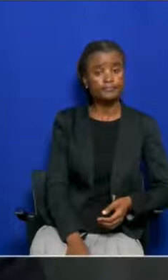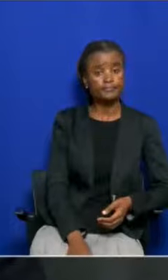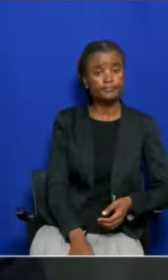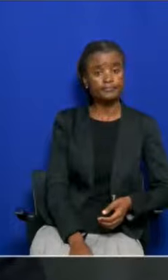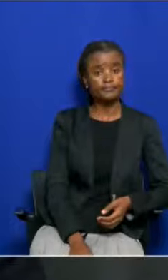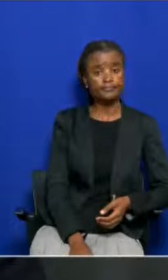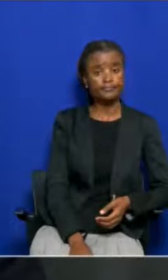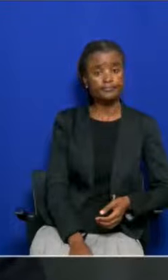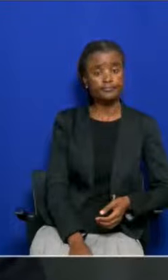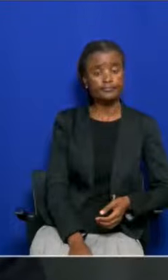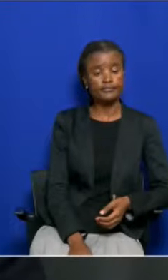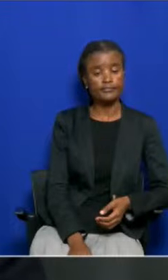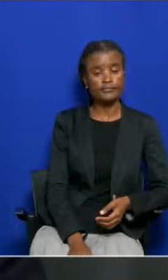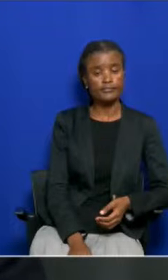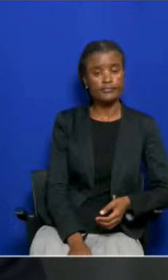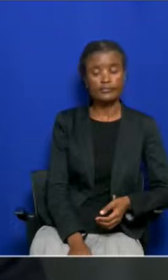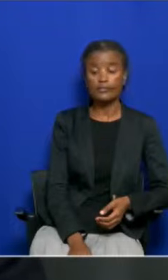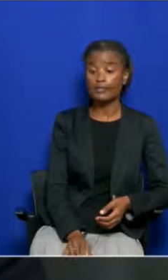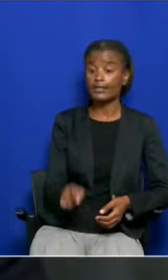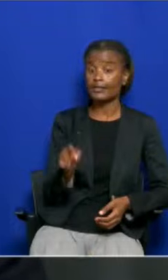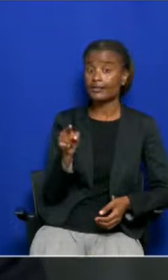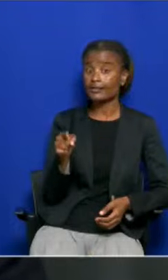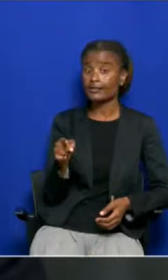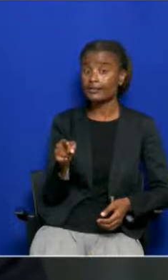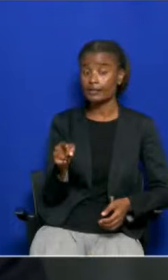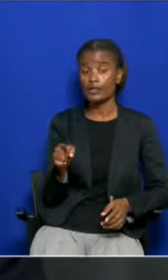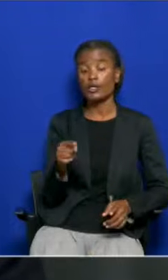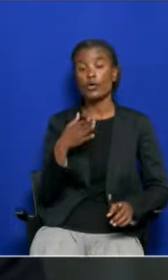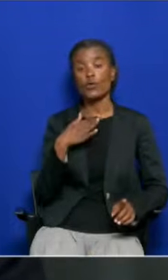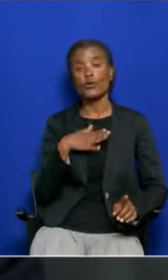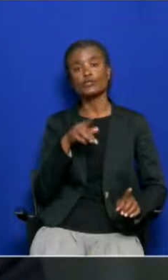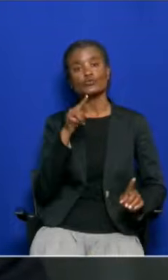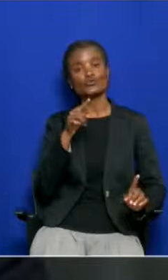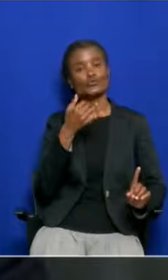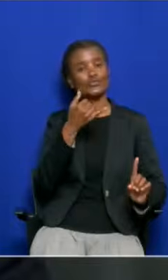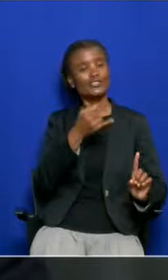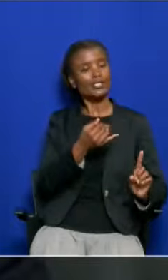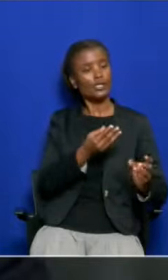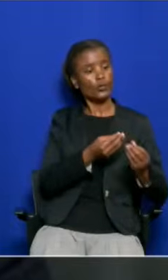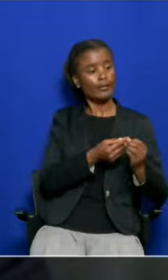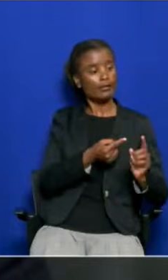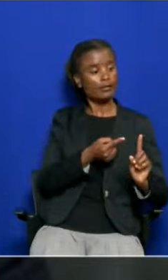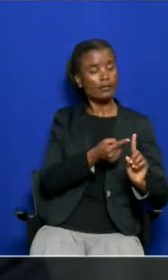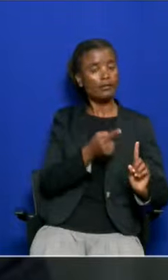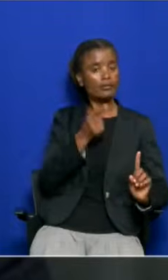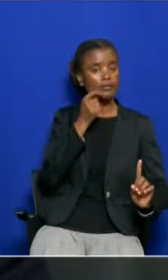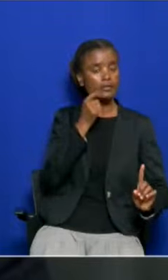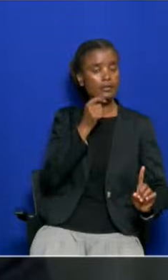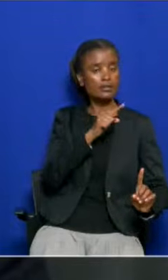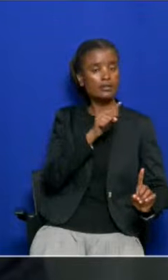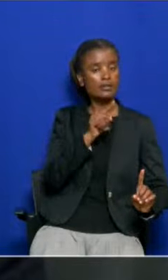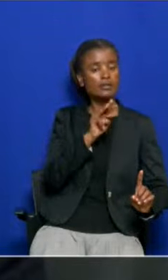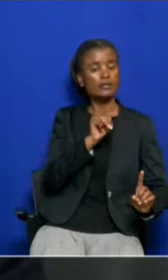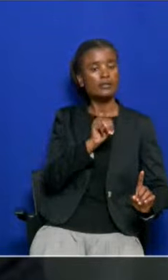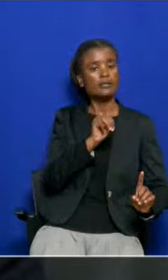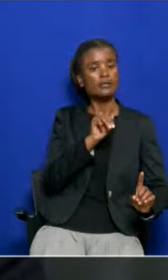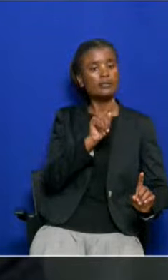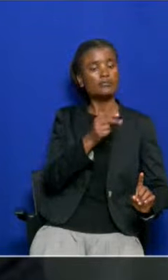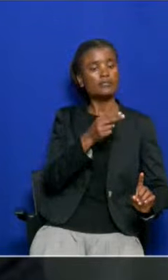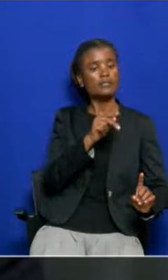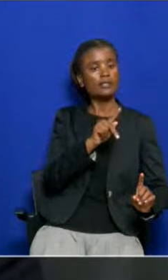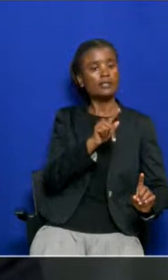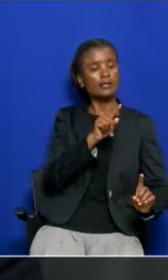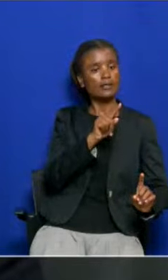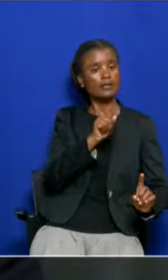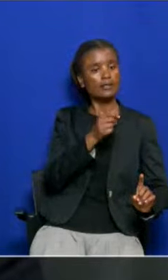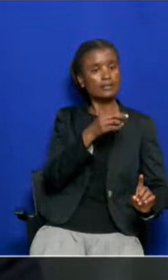So he wanted you to check with Mr. Mkhwanazi if he knew that anyone